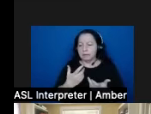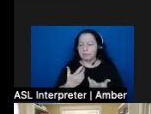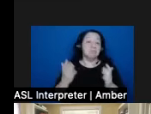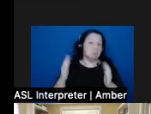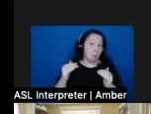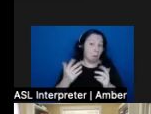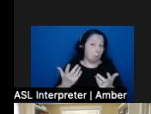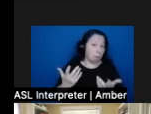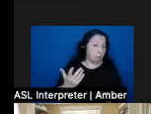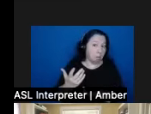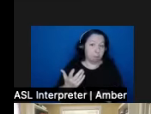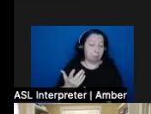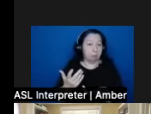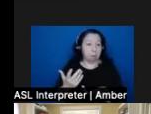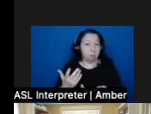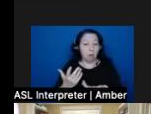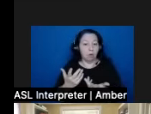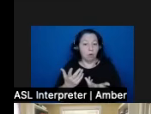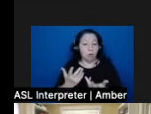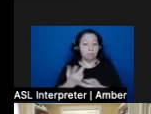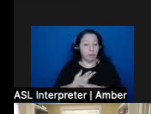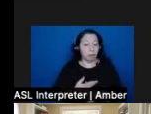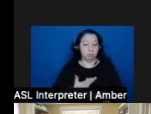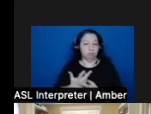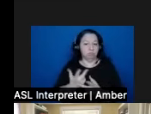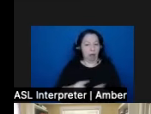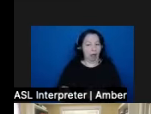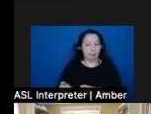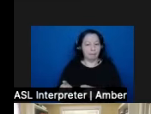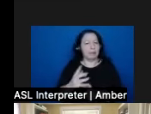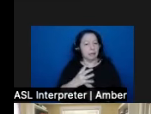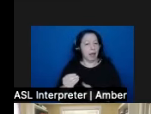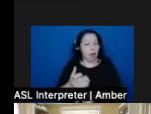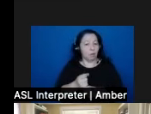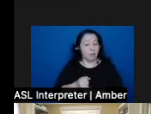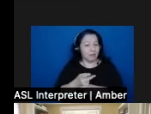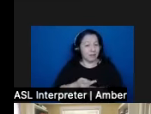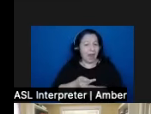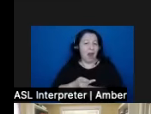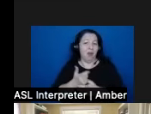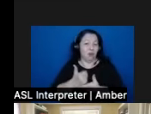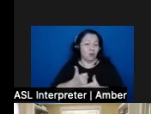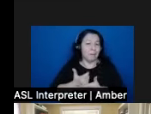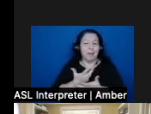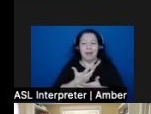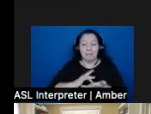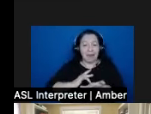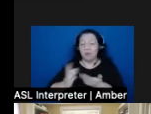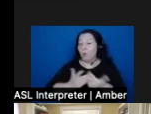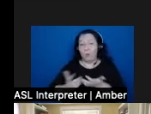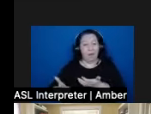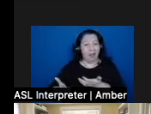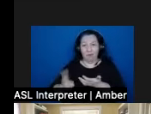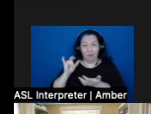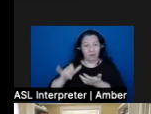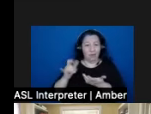hopefully assess what's going on and access care as well, and treatment or medication or whatever that might look for